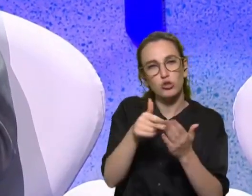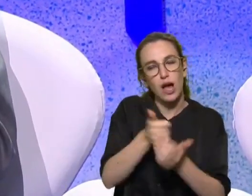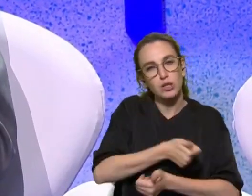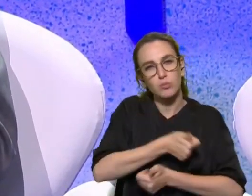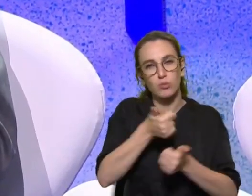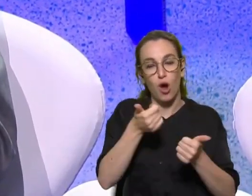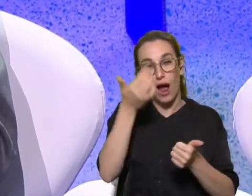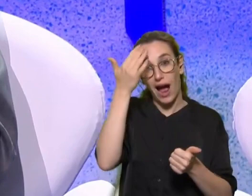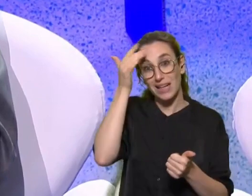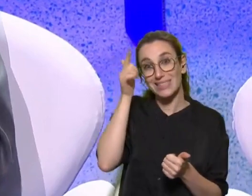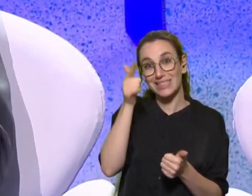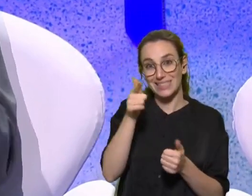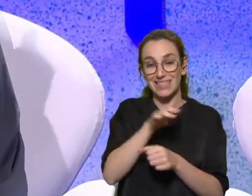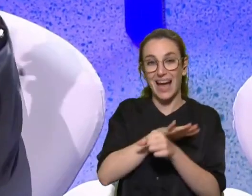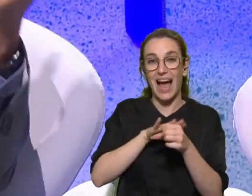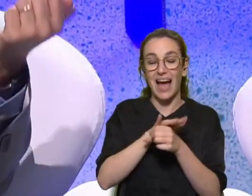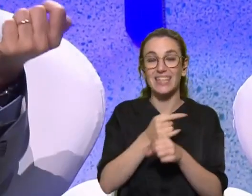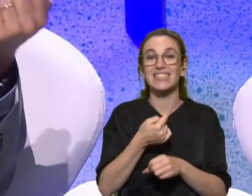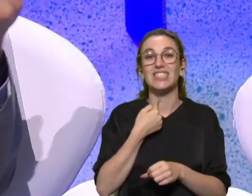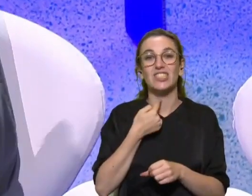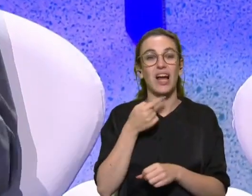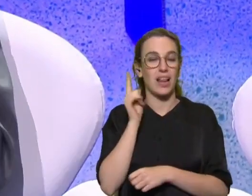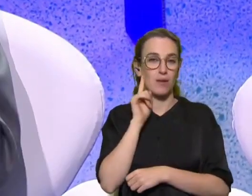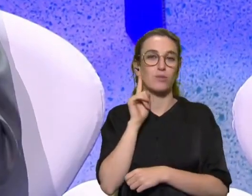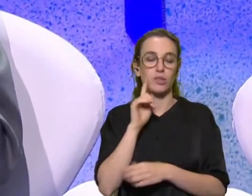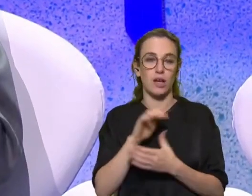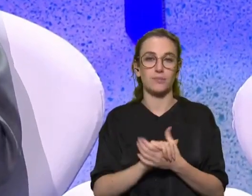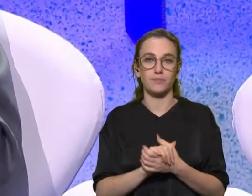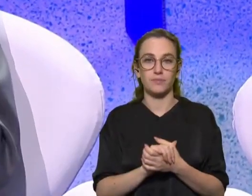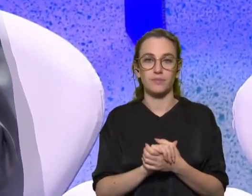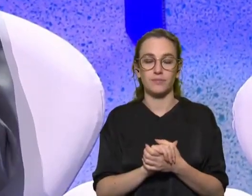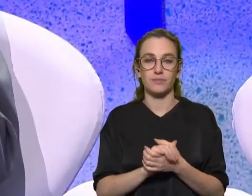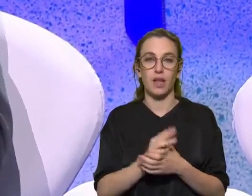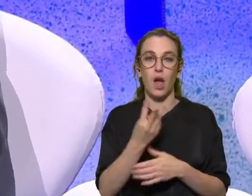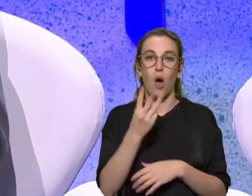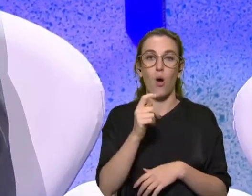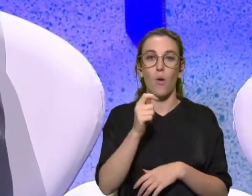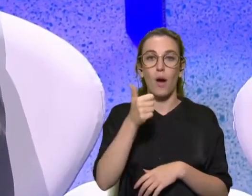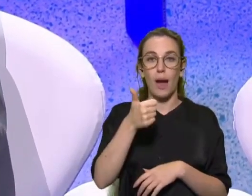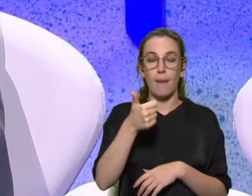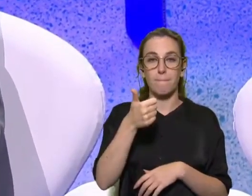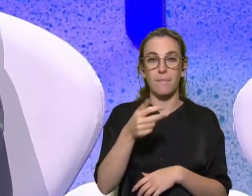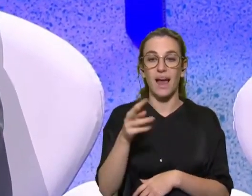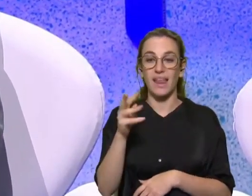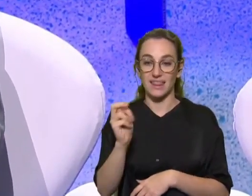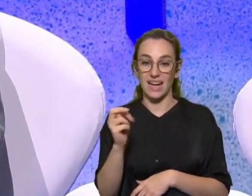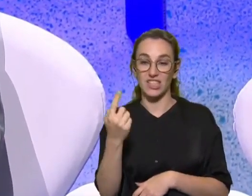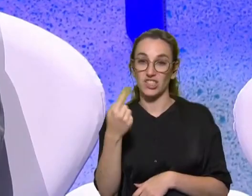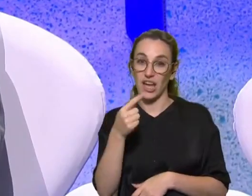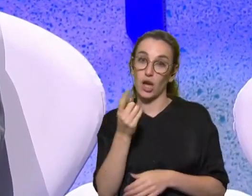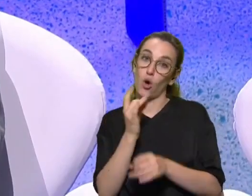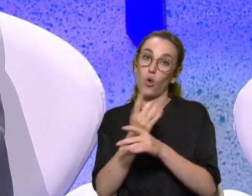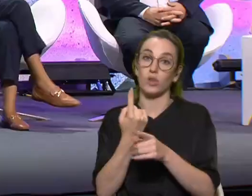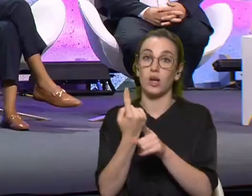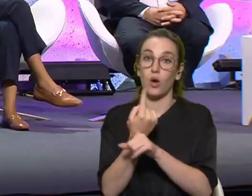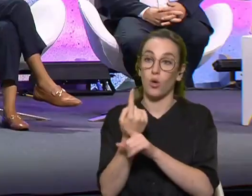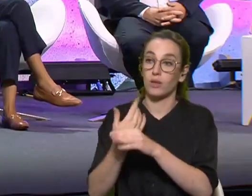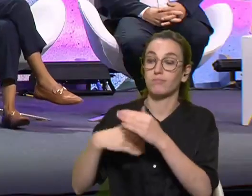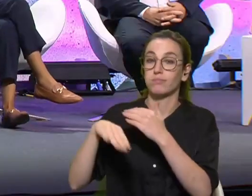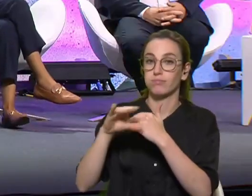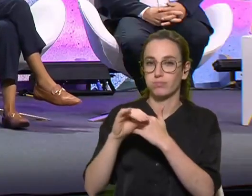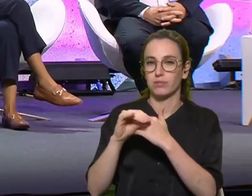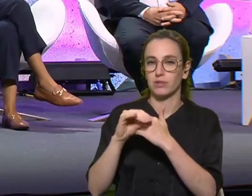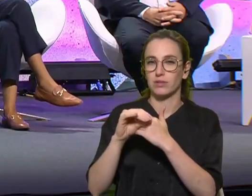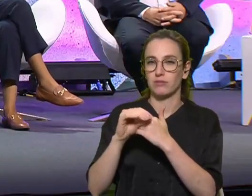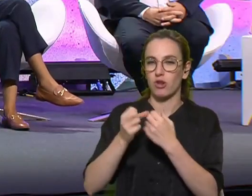obtain the same results. And this is where the digital is relevant. Concerning the